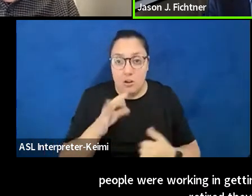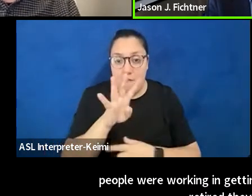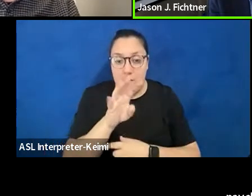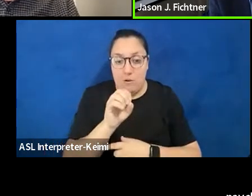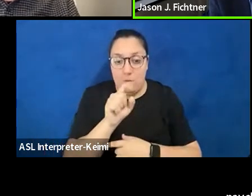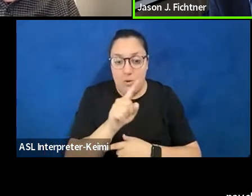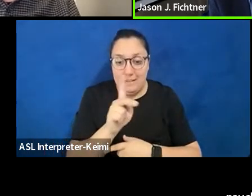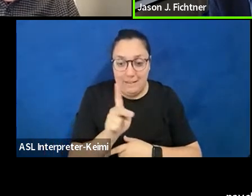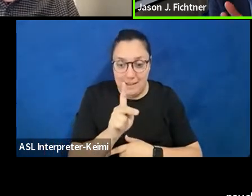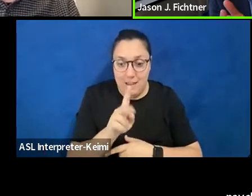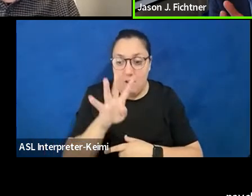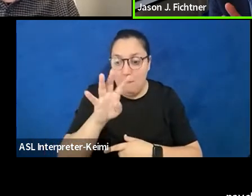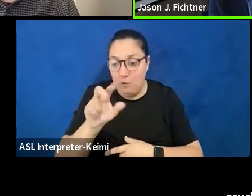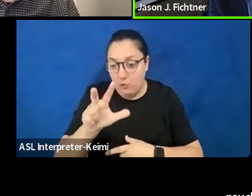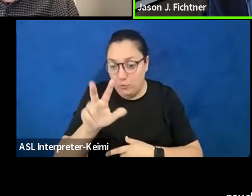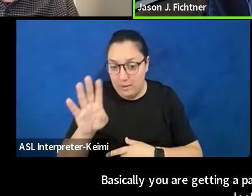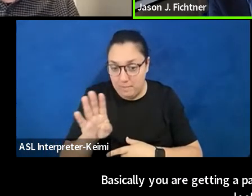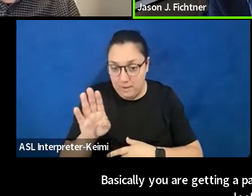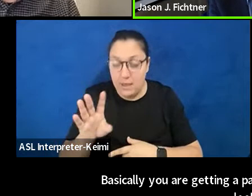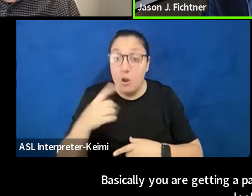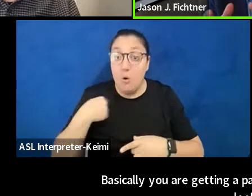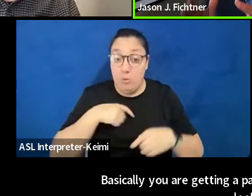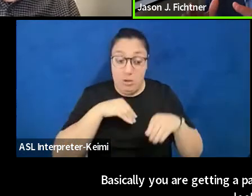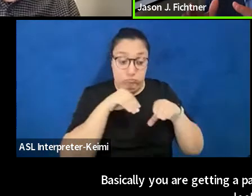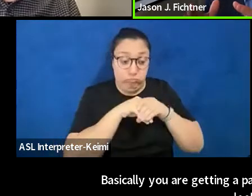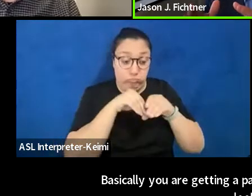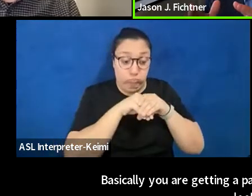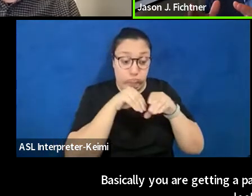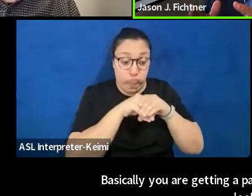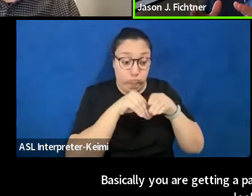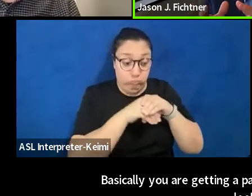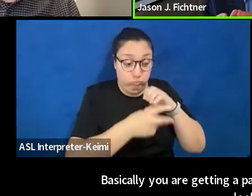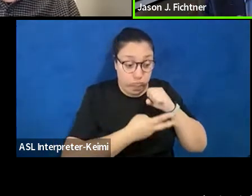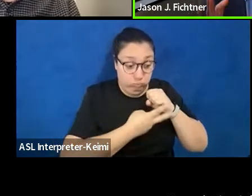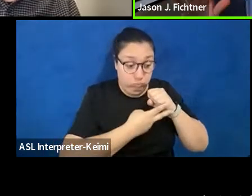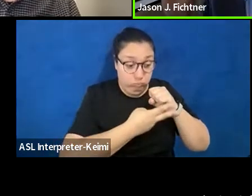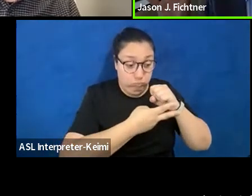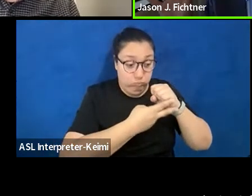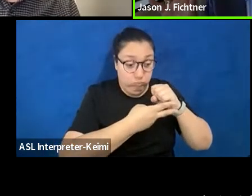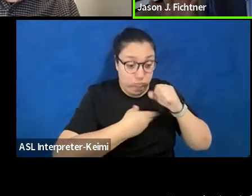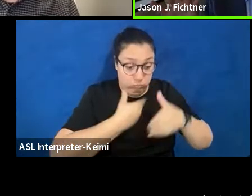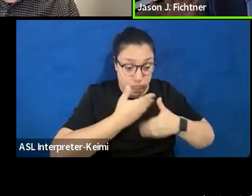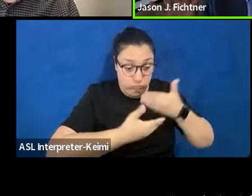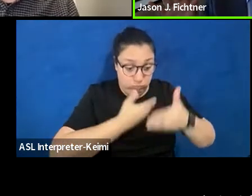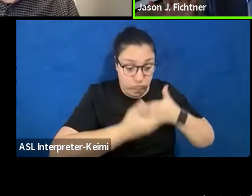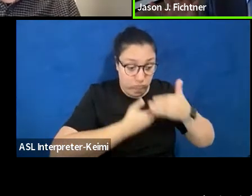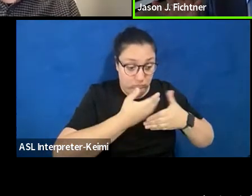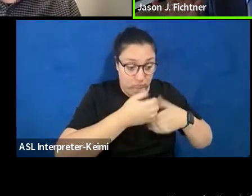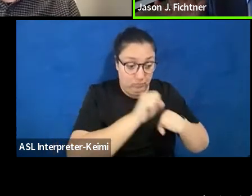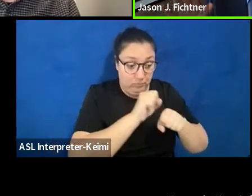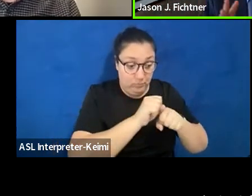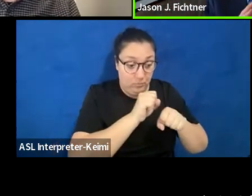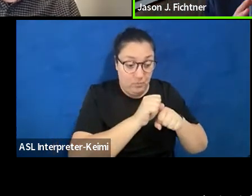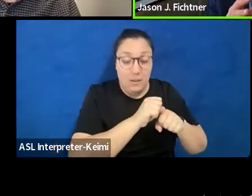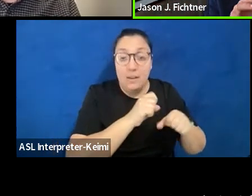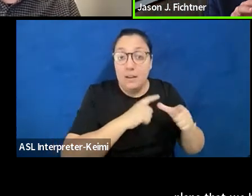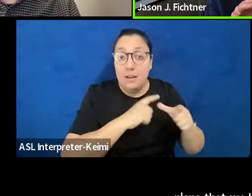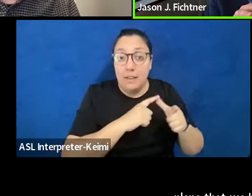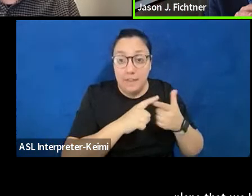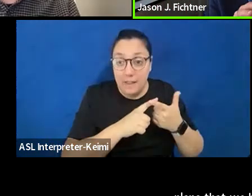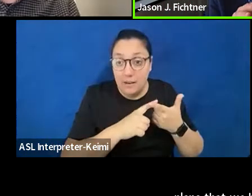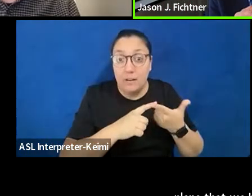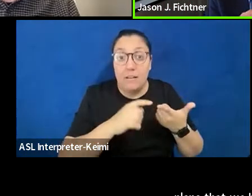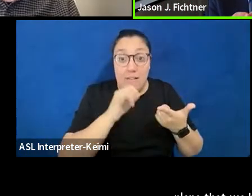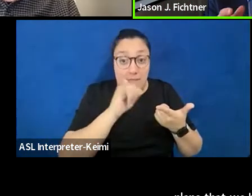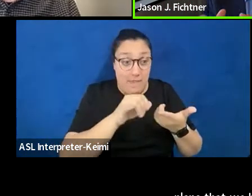defined contributions that we build up assets, people save over the course of the working years, and then we kind of let them go at retirement. And we don't help them turn